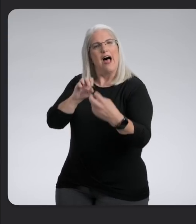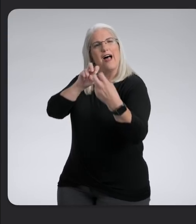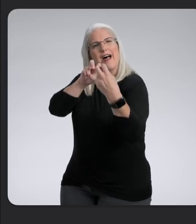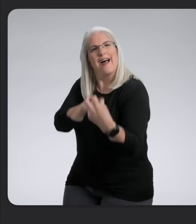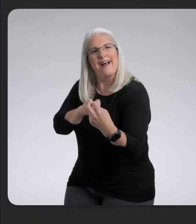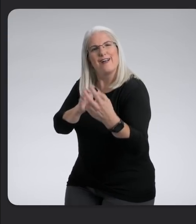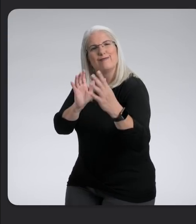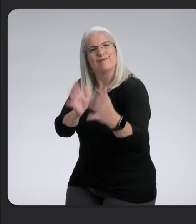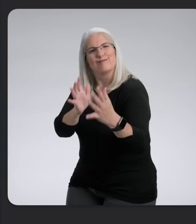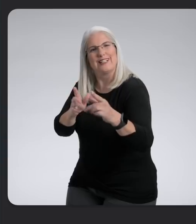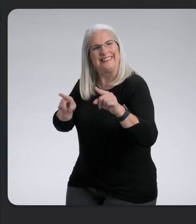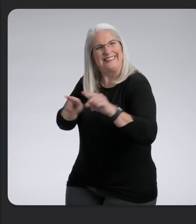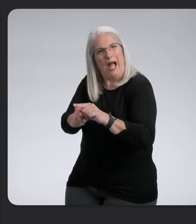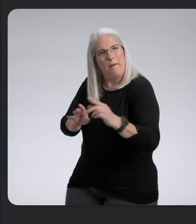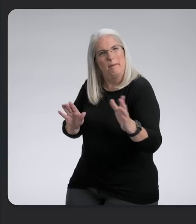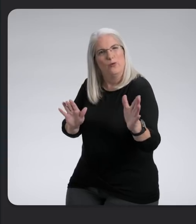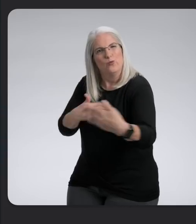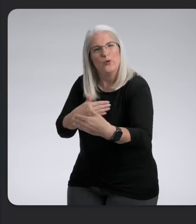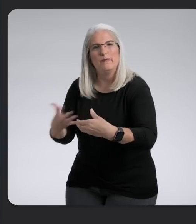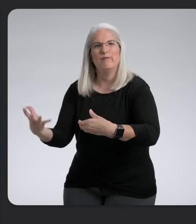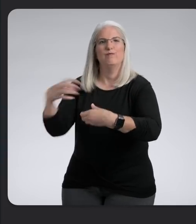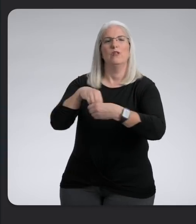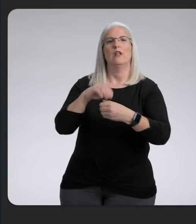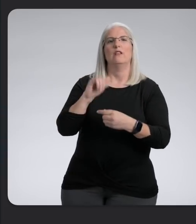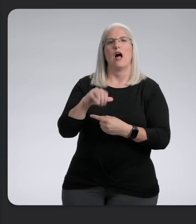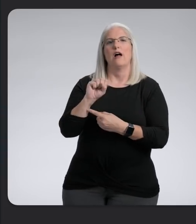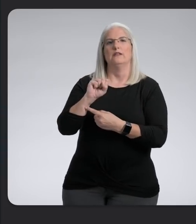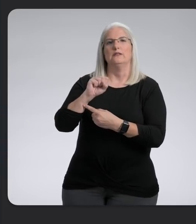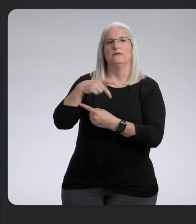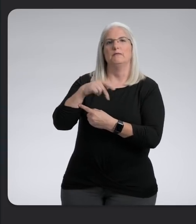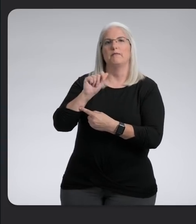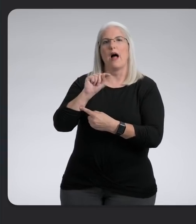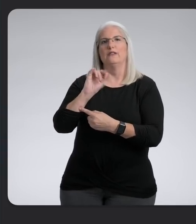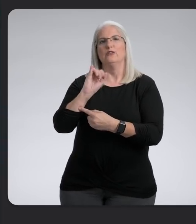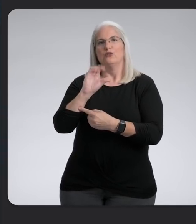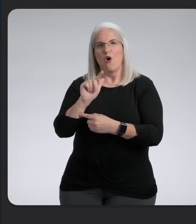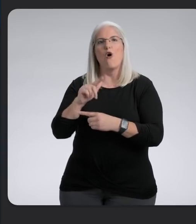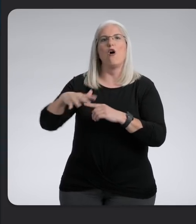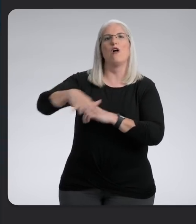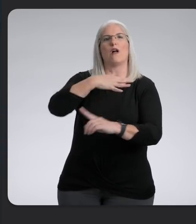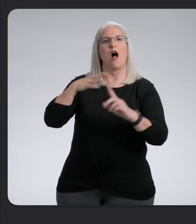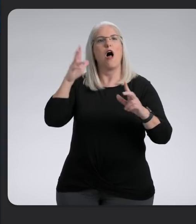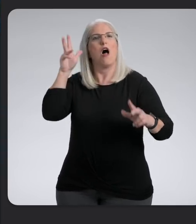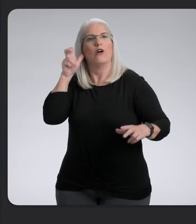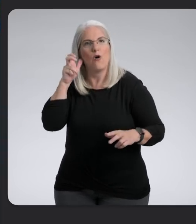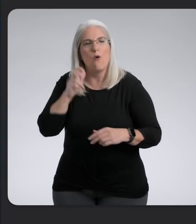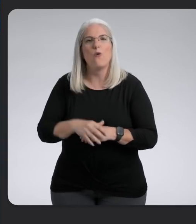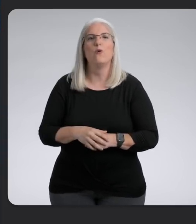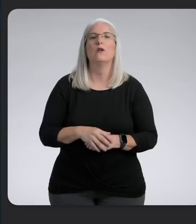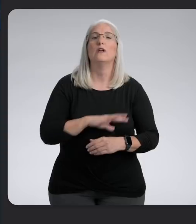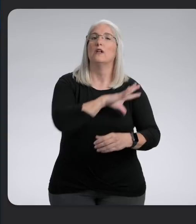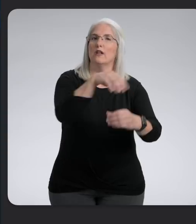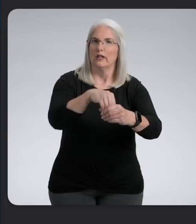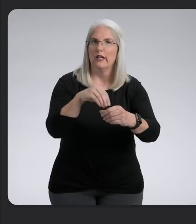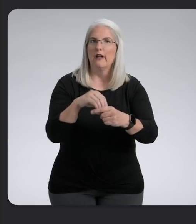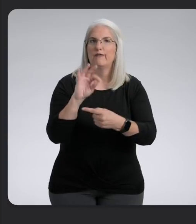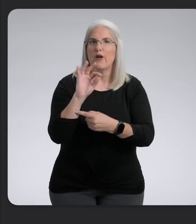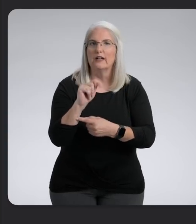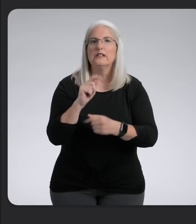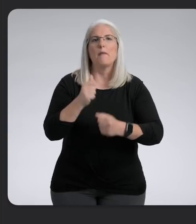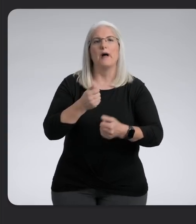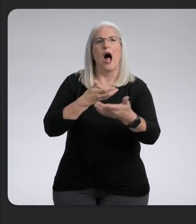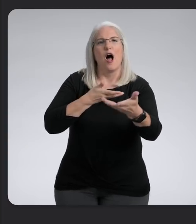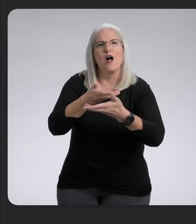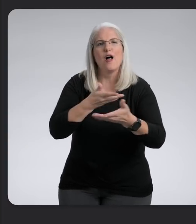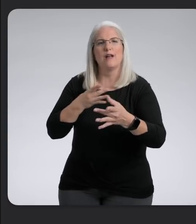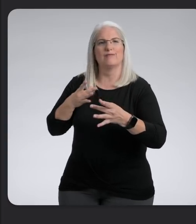spatial audio to FaceTime, creating a sound field that helps conversations flow as easily as they do face-to-face. Now